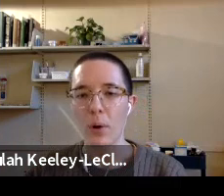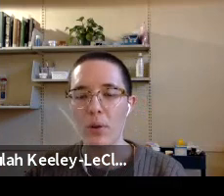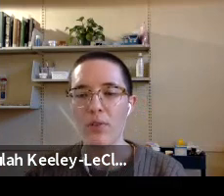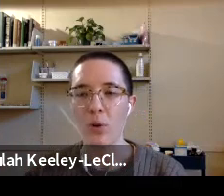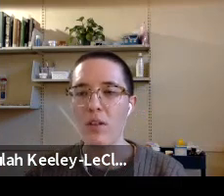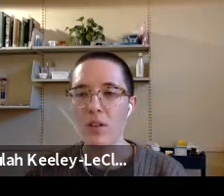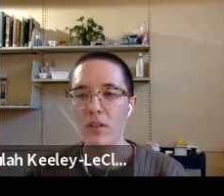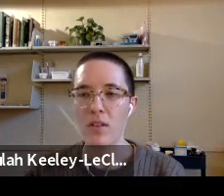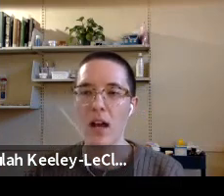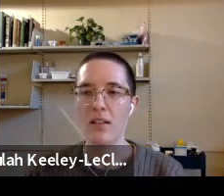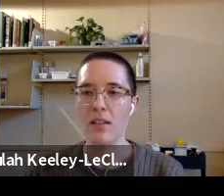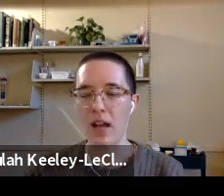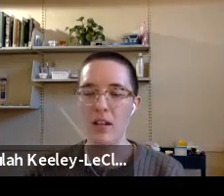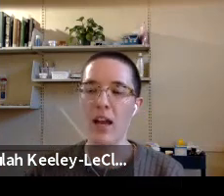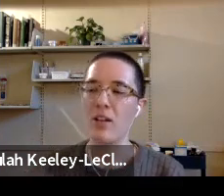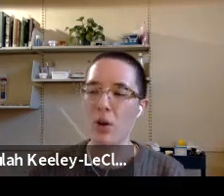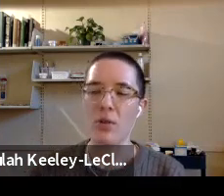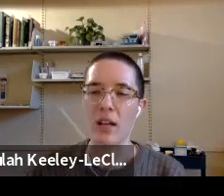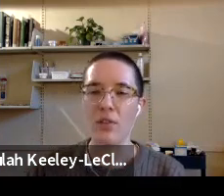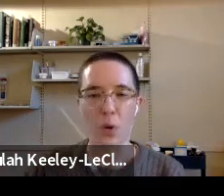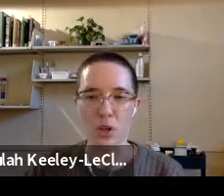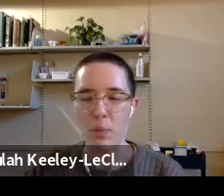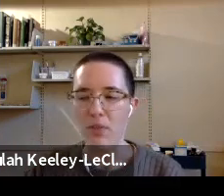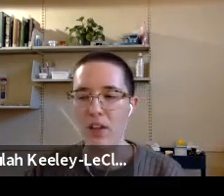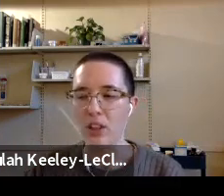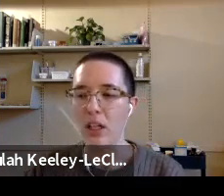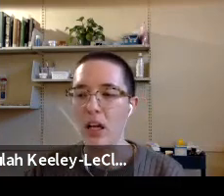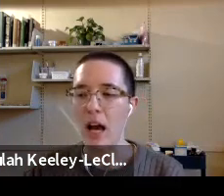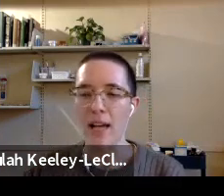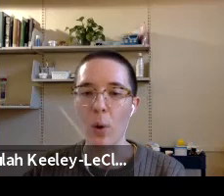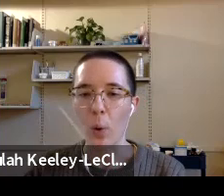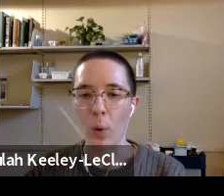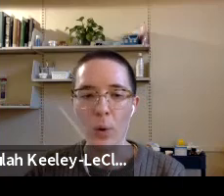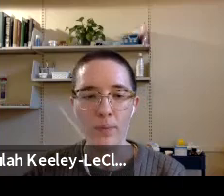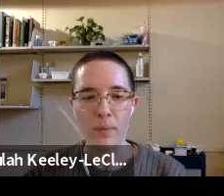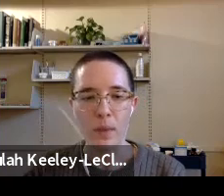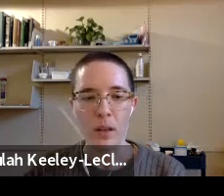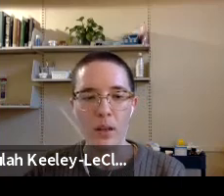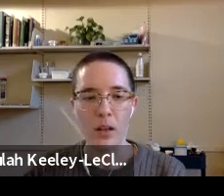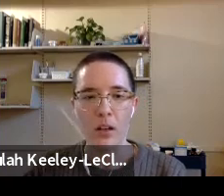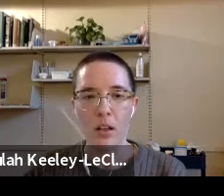for both the Forest Service and also like the forestry profession as a whole.